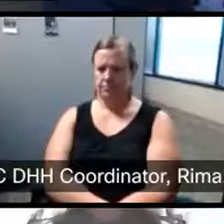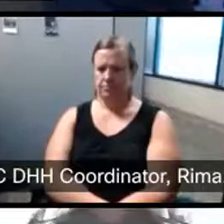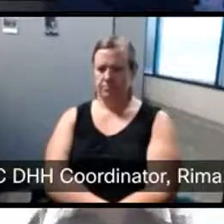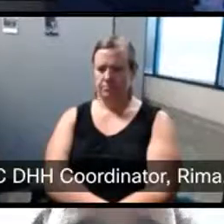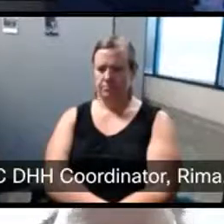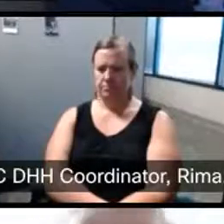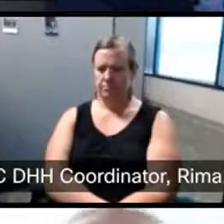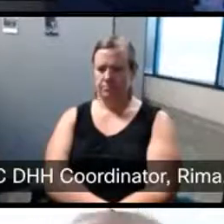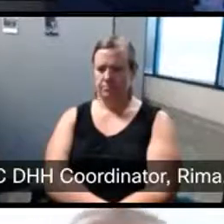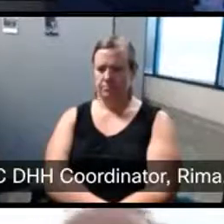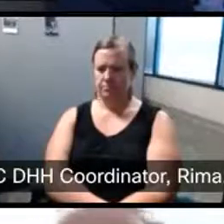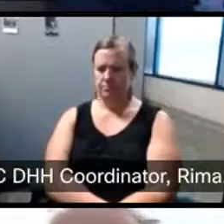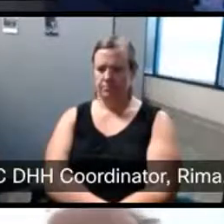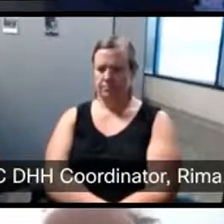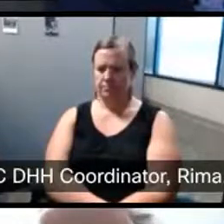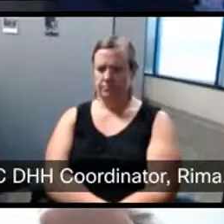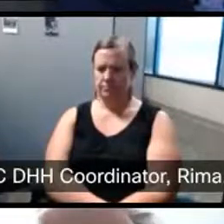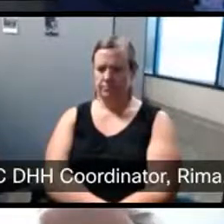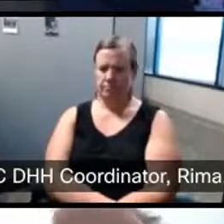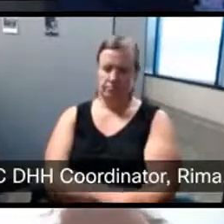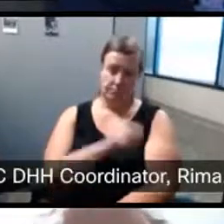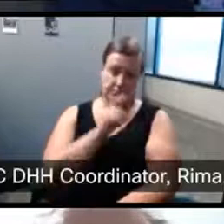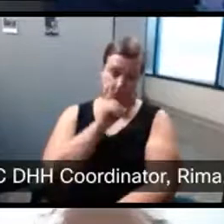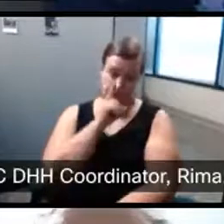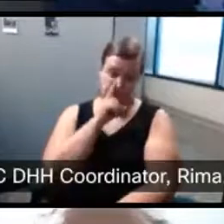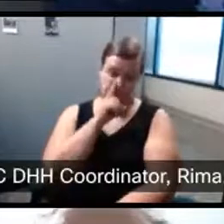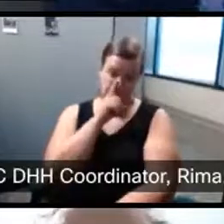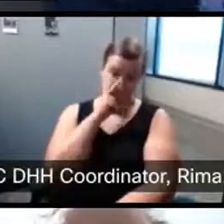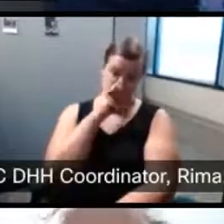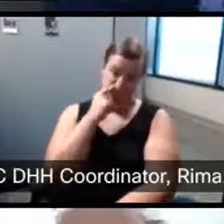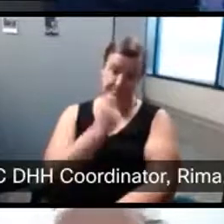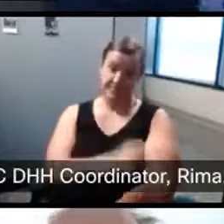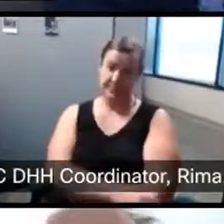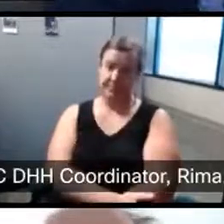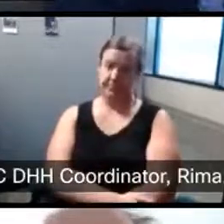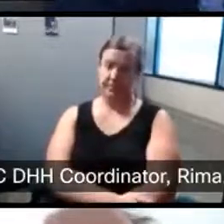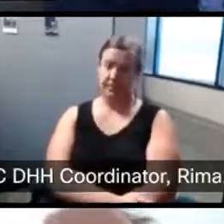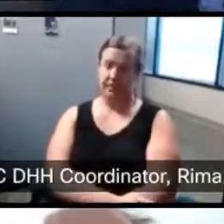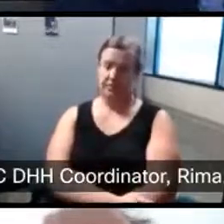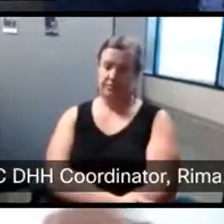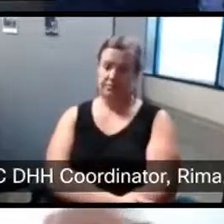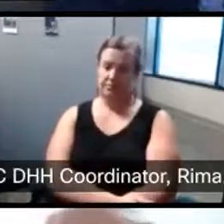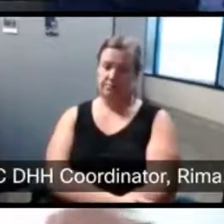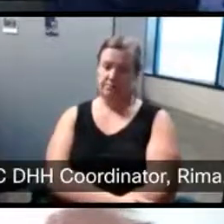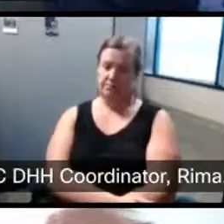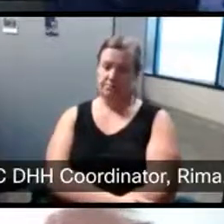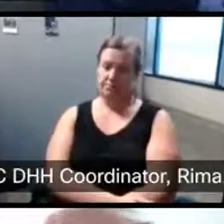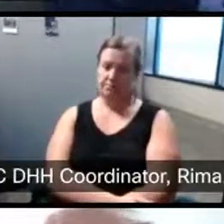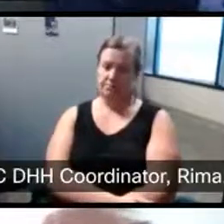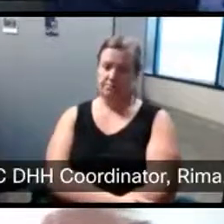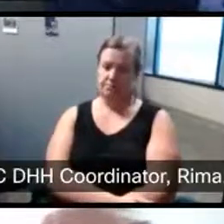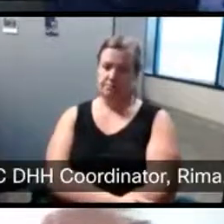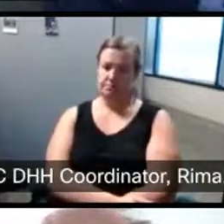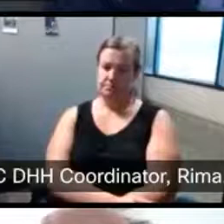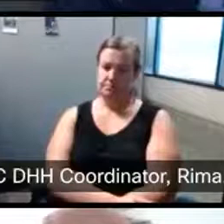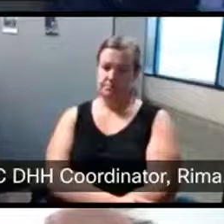now. And we really need to get a handle on that, because if folks want to, and that's the planning team decision,